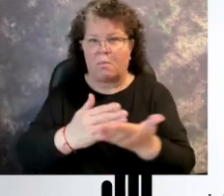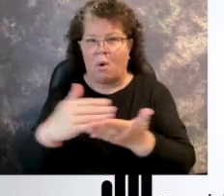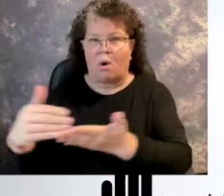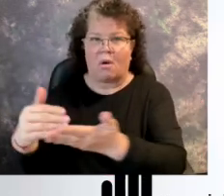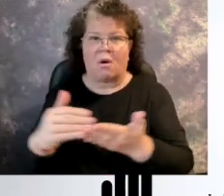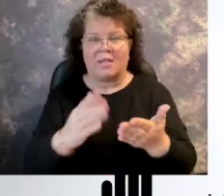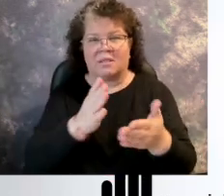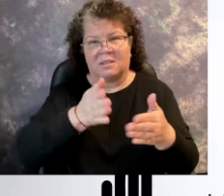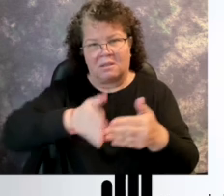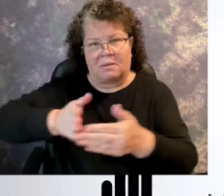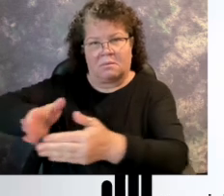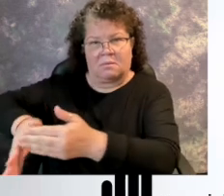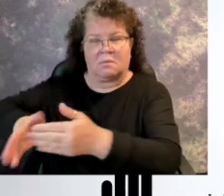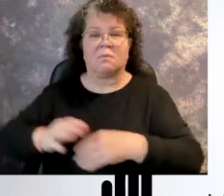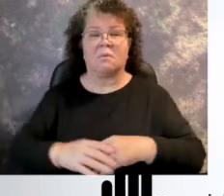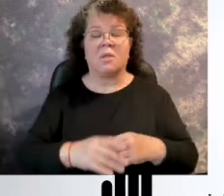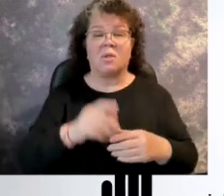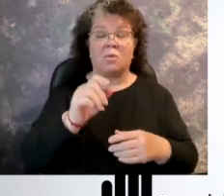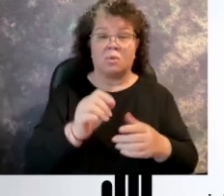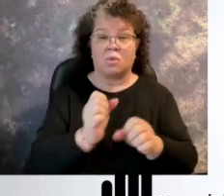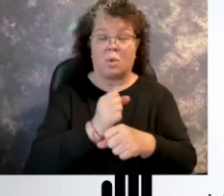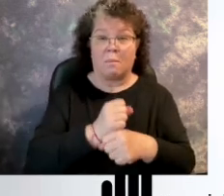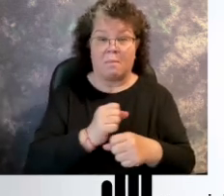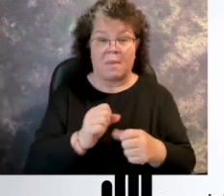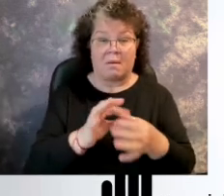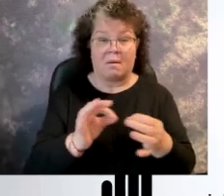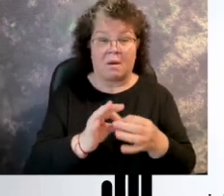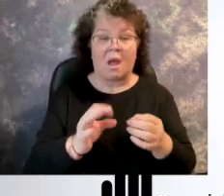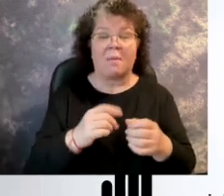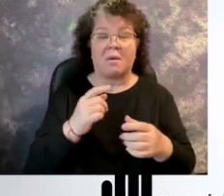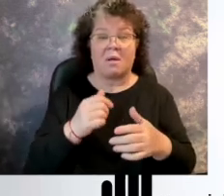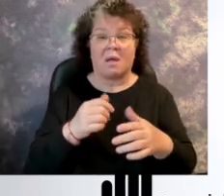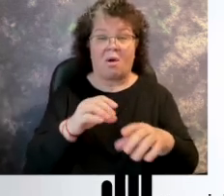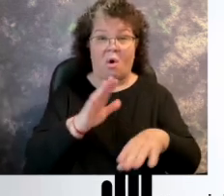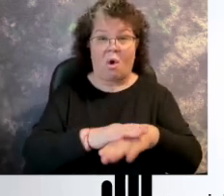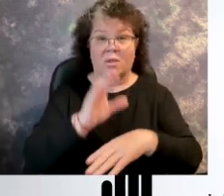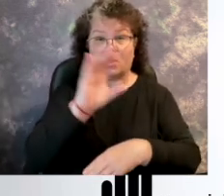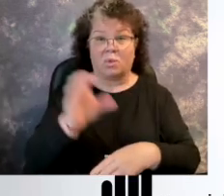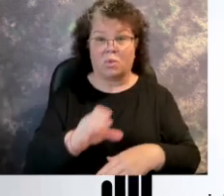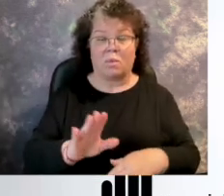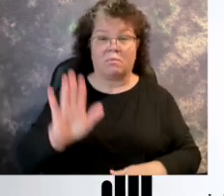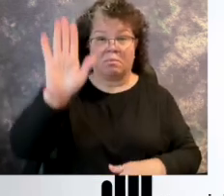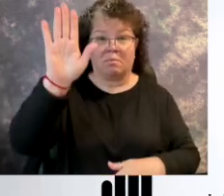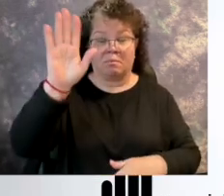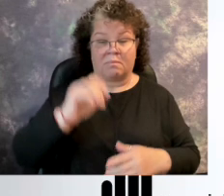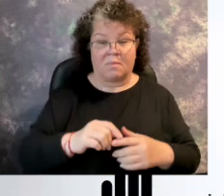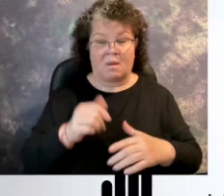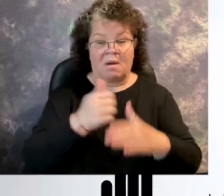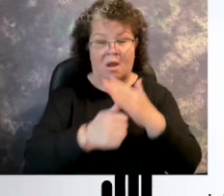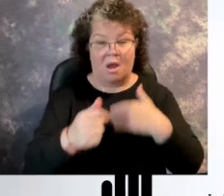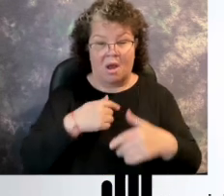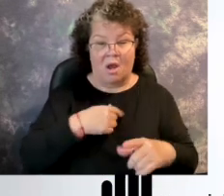ask a question or make a comment using Zoom desktop, click the Raise Hand button under the Participants tab. If you're using